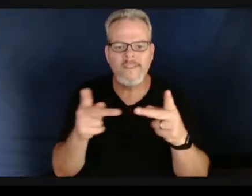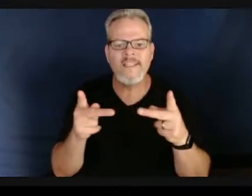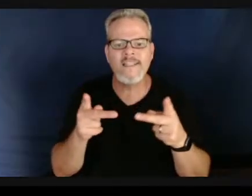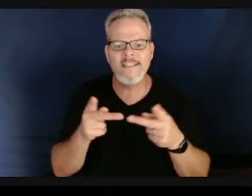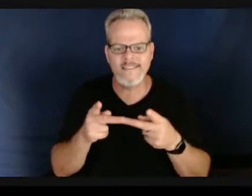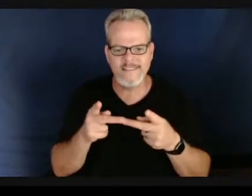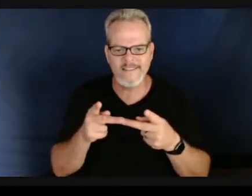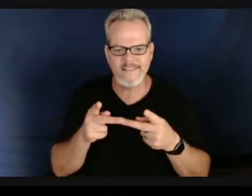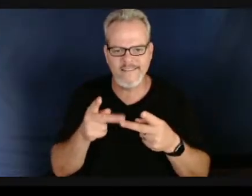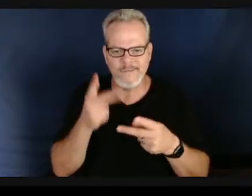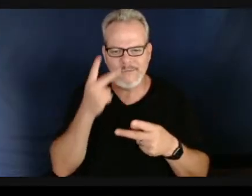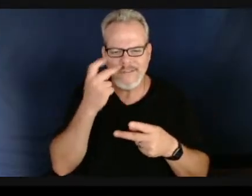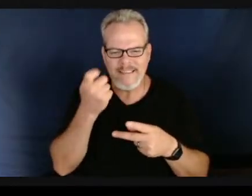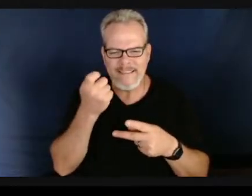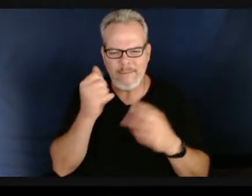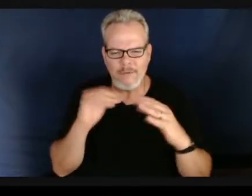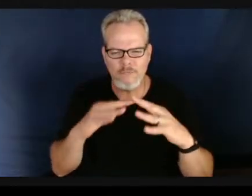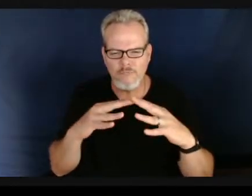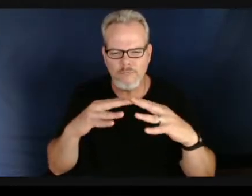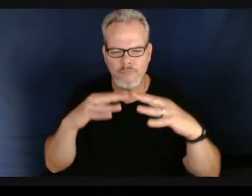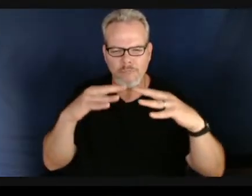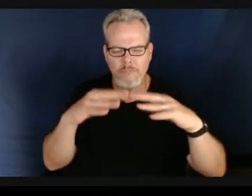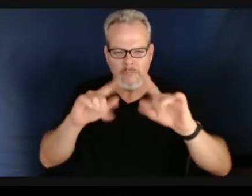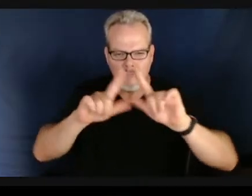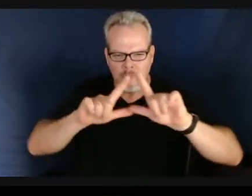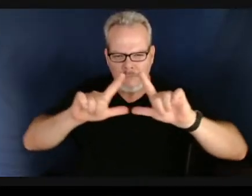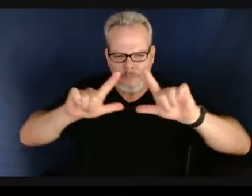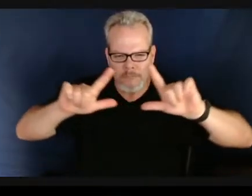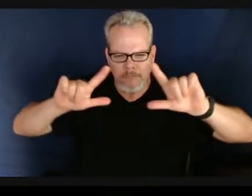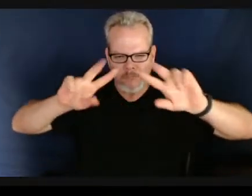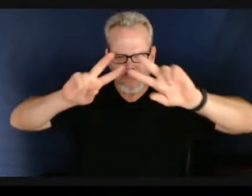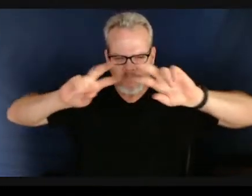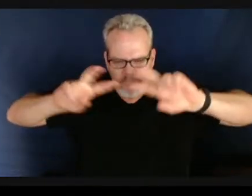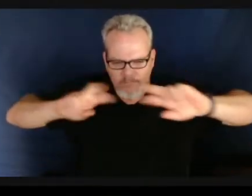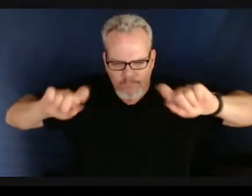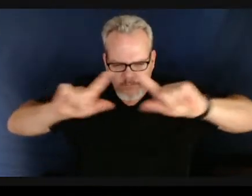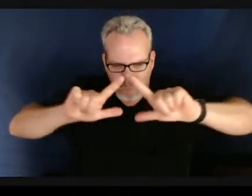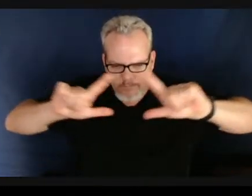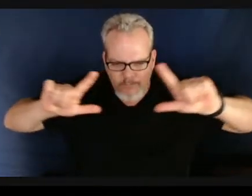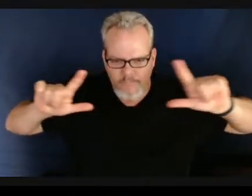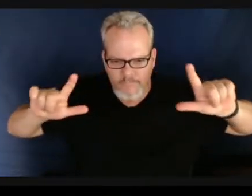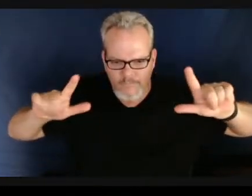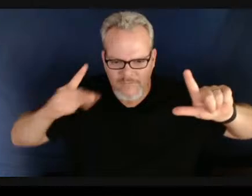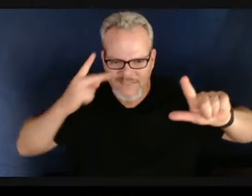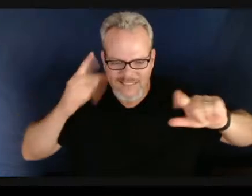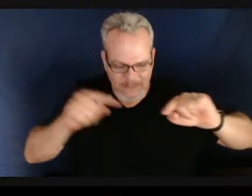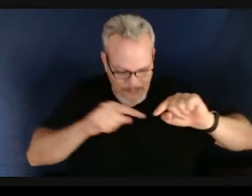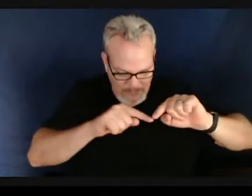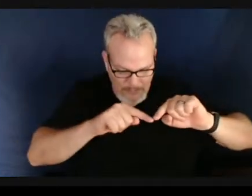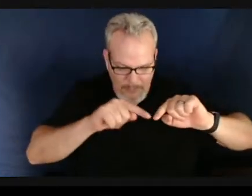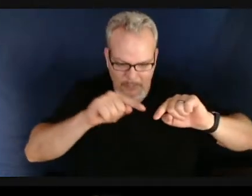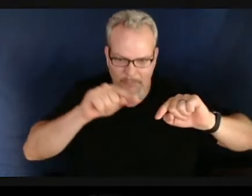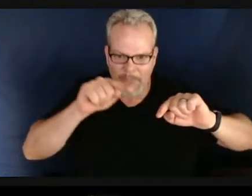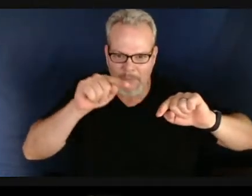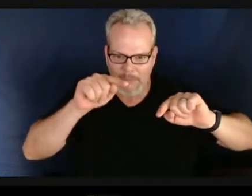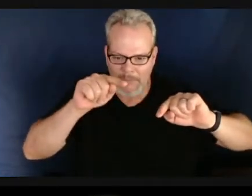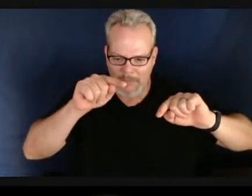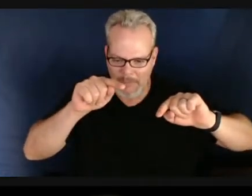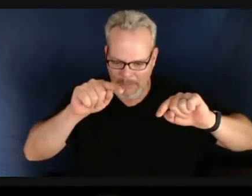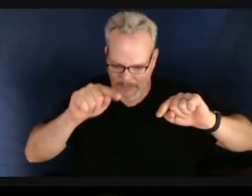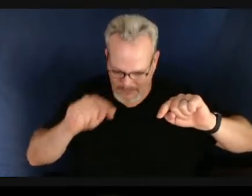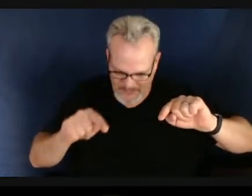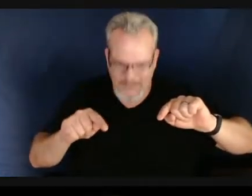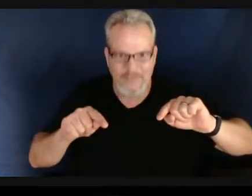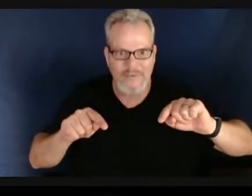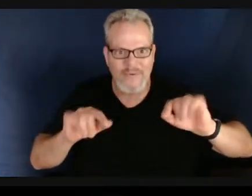actually rise a little bit if you look really closely. It goes from about there to about there as far